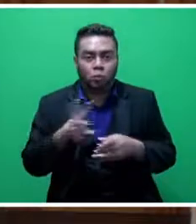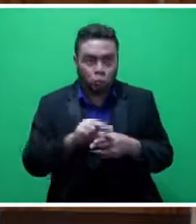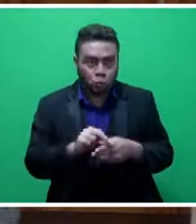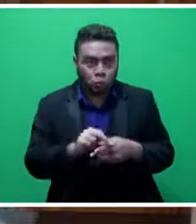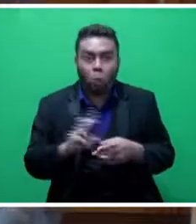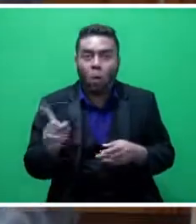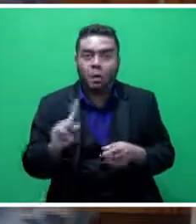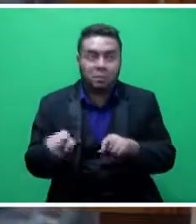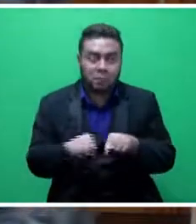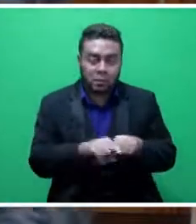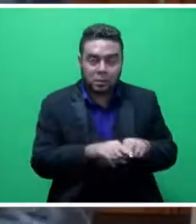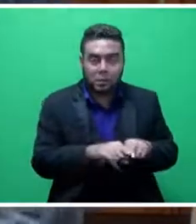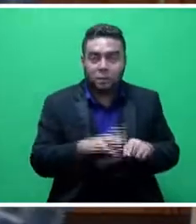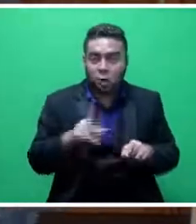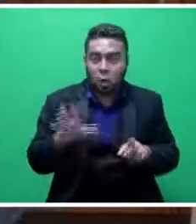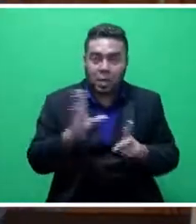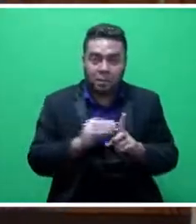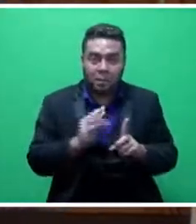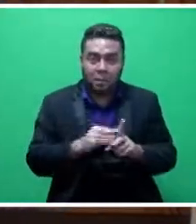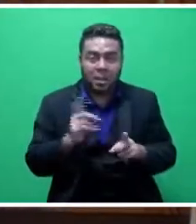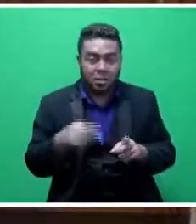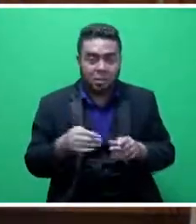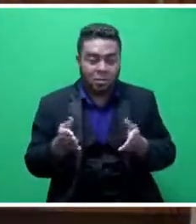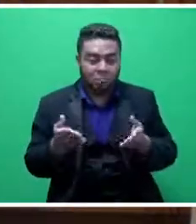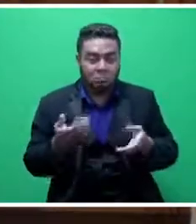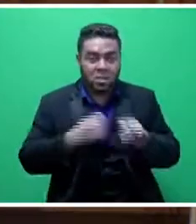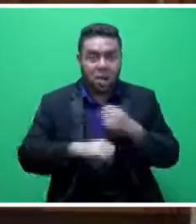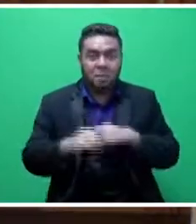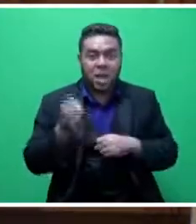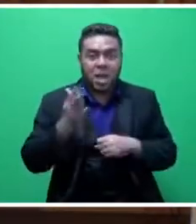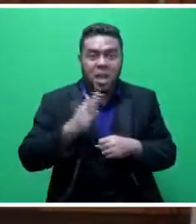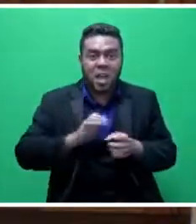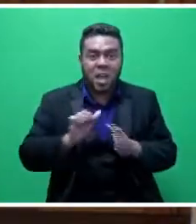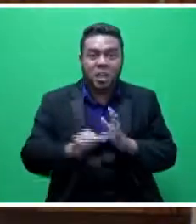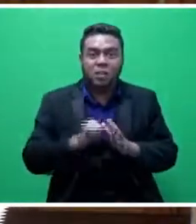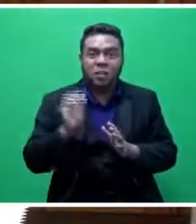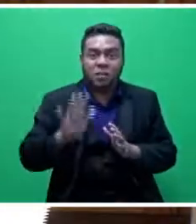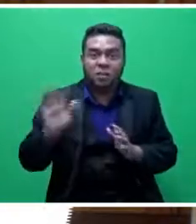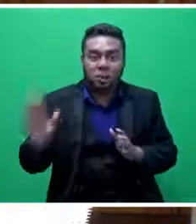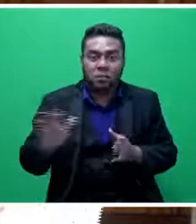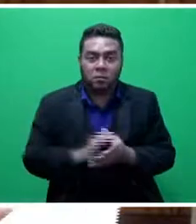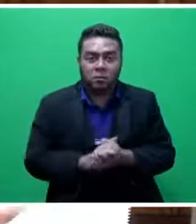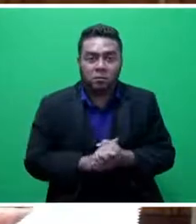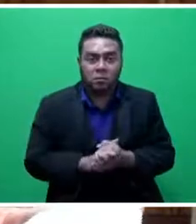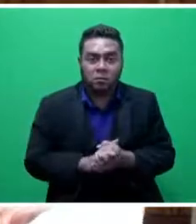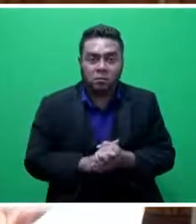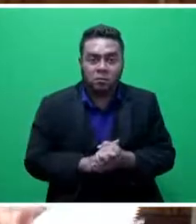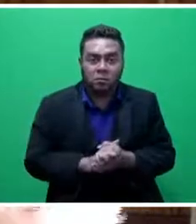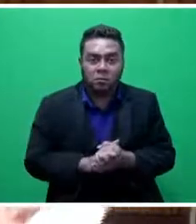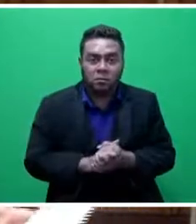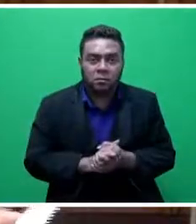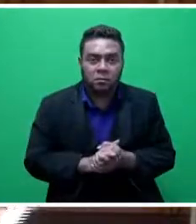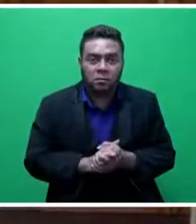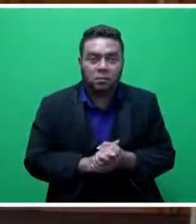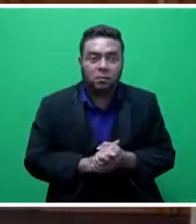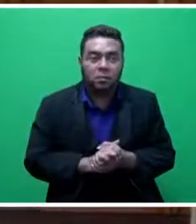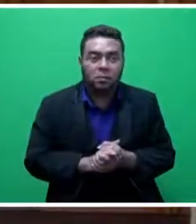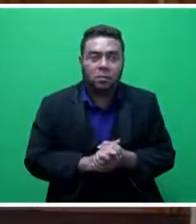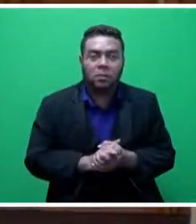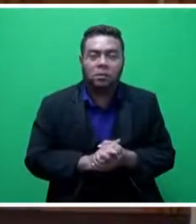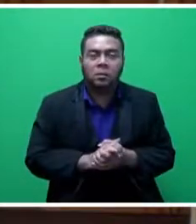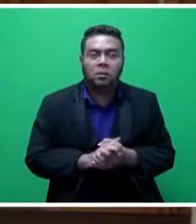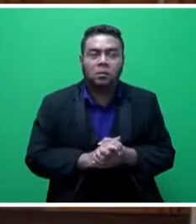mean is that, for example, if I turn 55, and I then say, I want my balance to be put in this drawdown